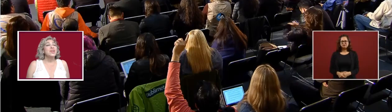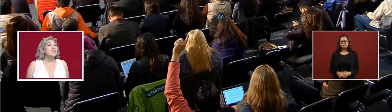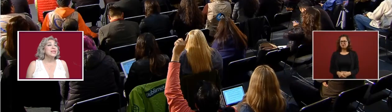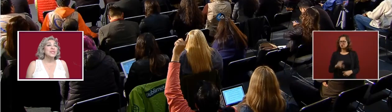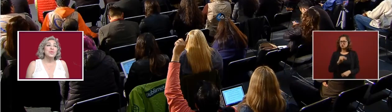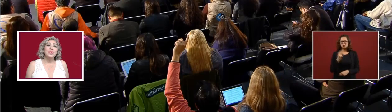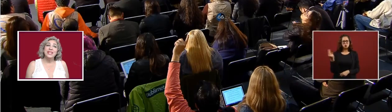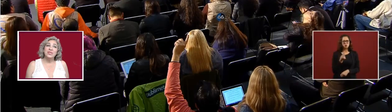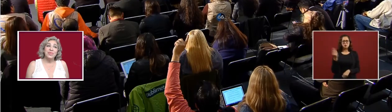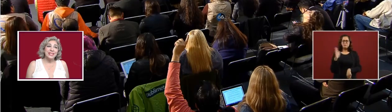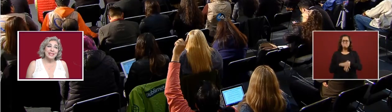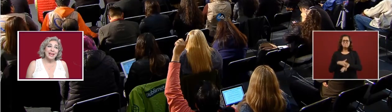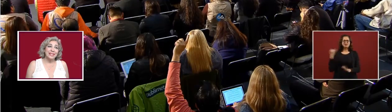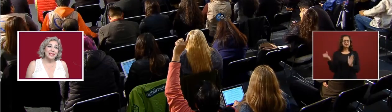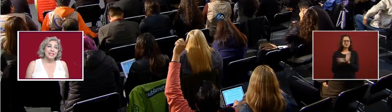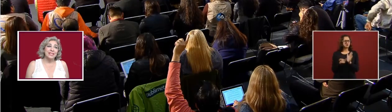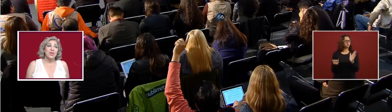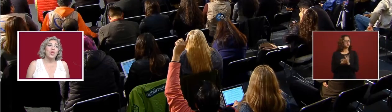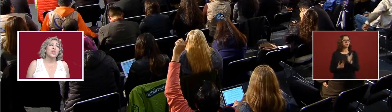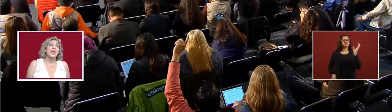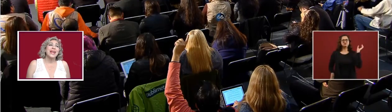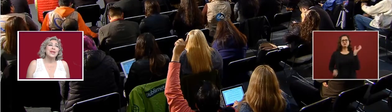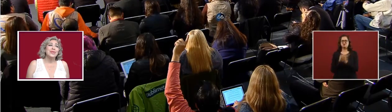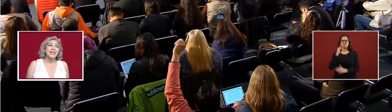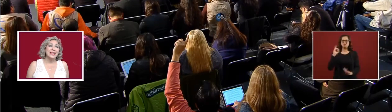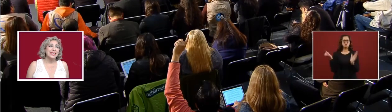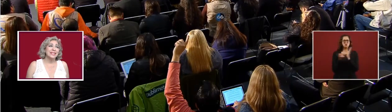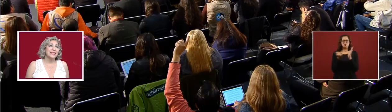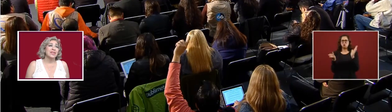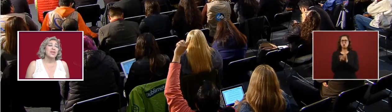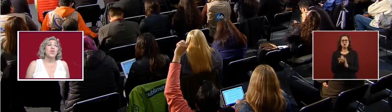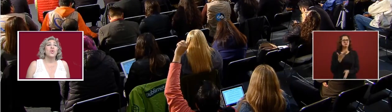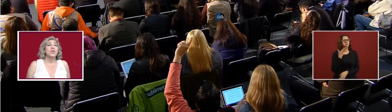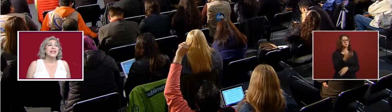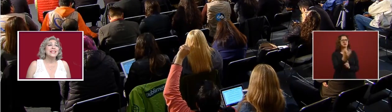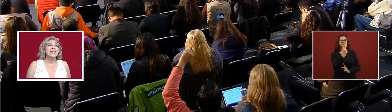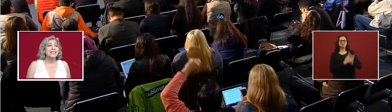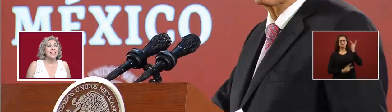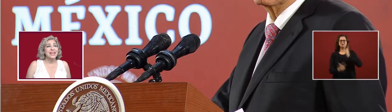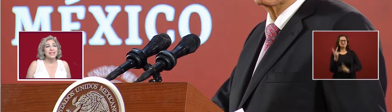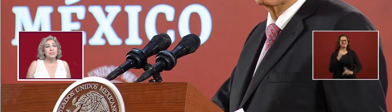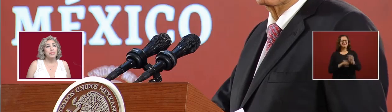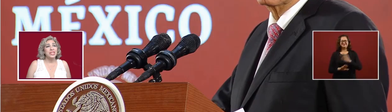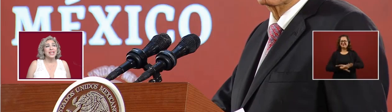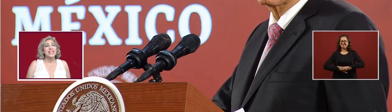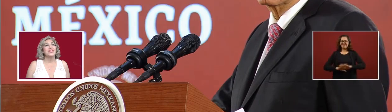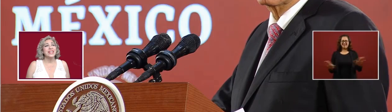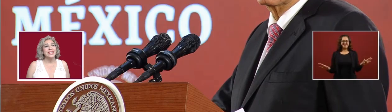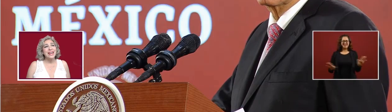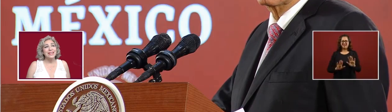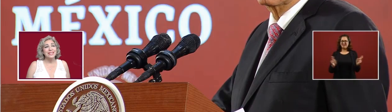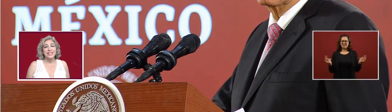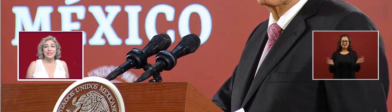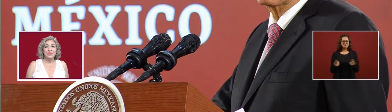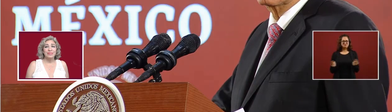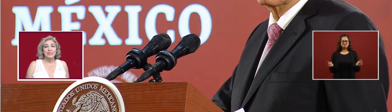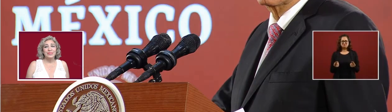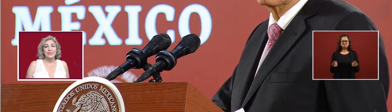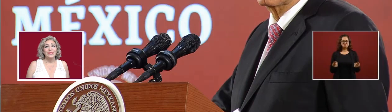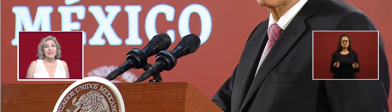there is no need to raise taxes or create new taxes or put the country in debt